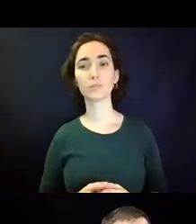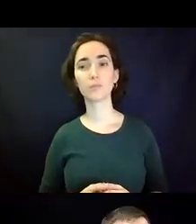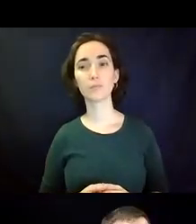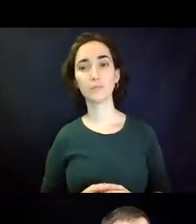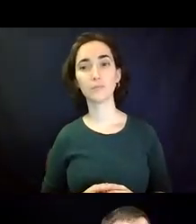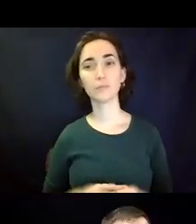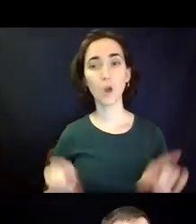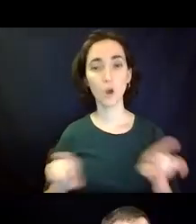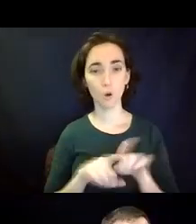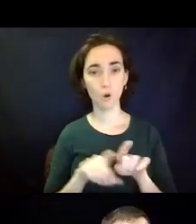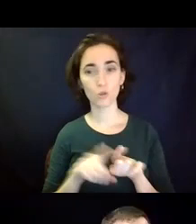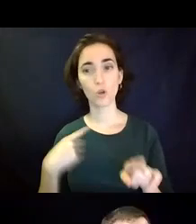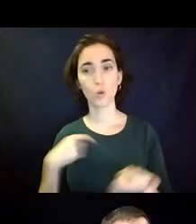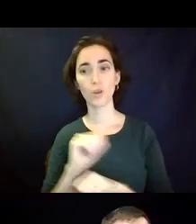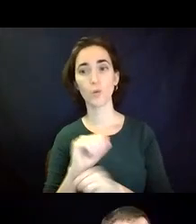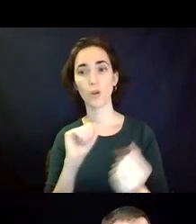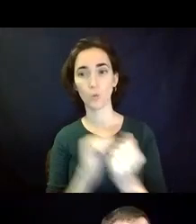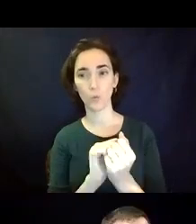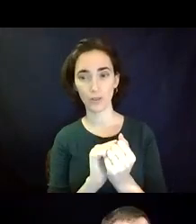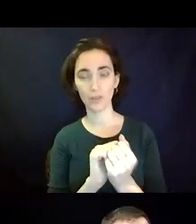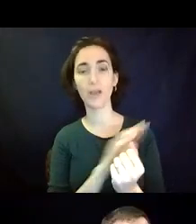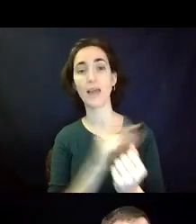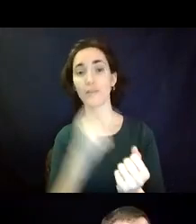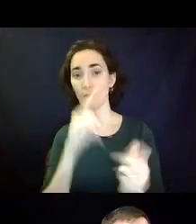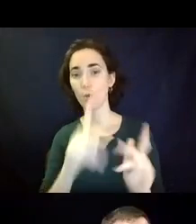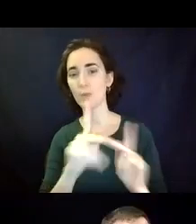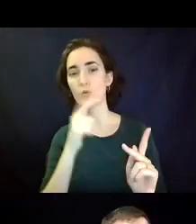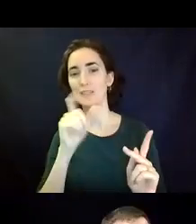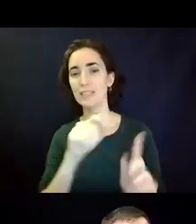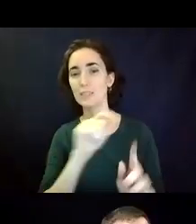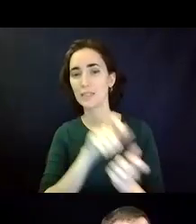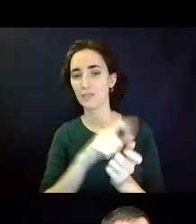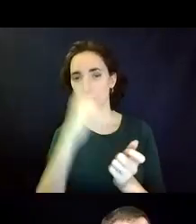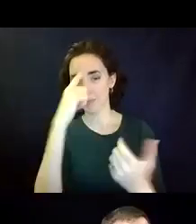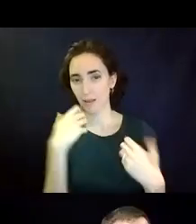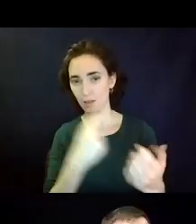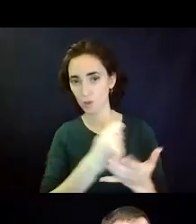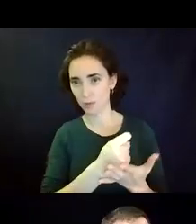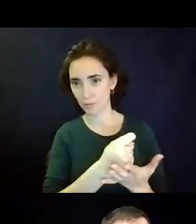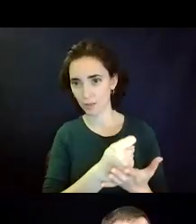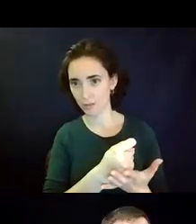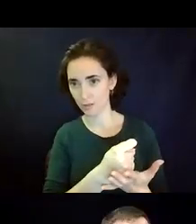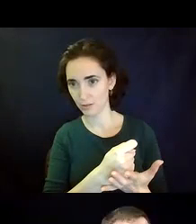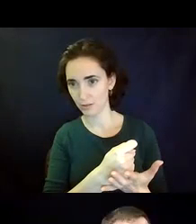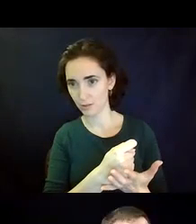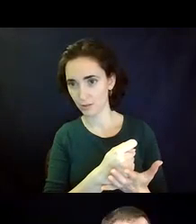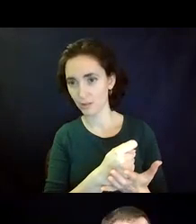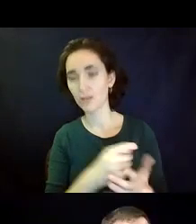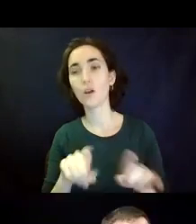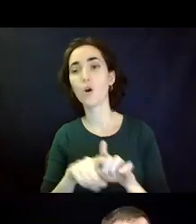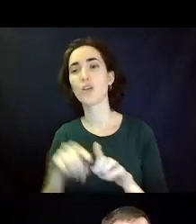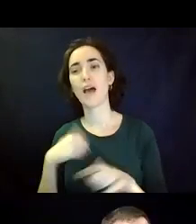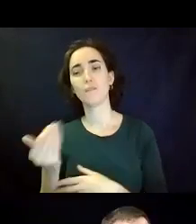for individuals needing forensic related mental health treatment. And we have 2 state psychiatric hospitals that we manage